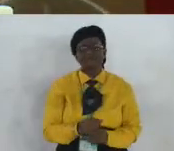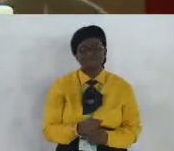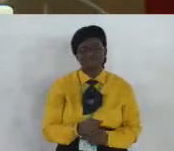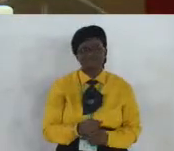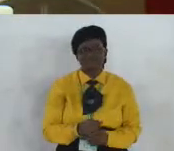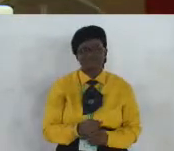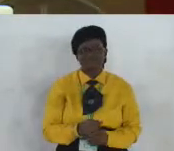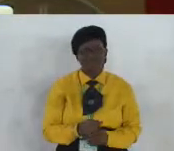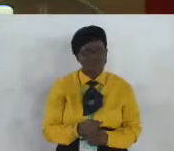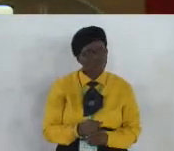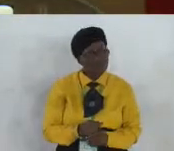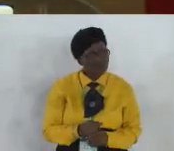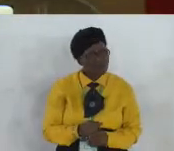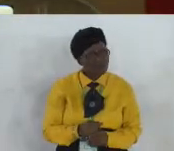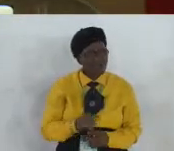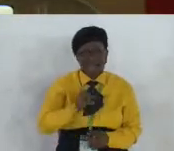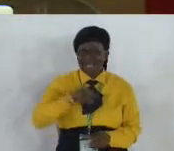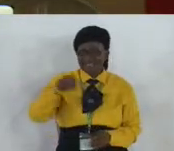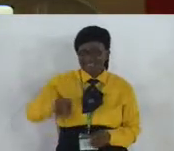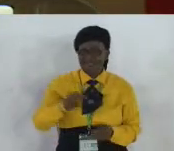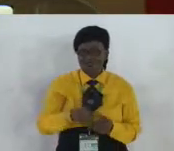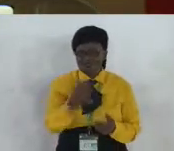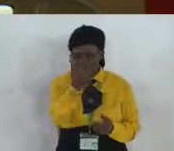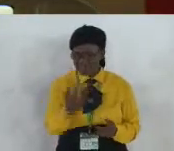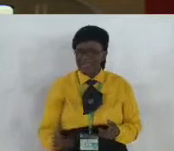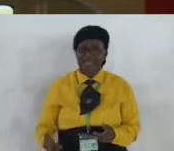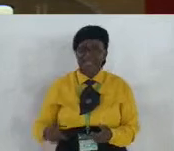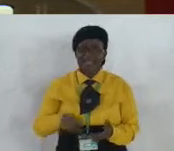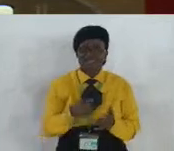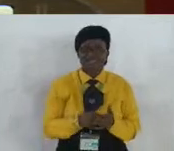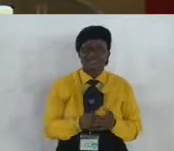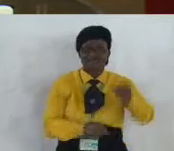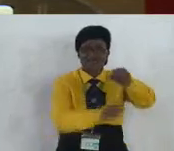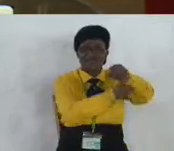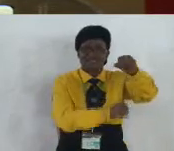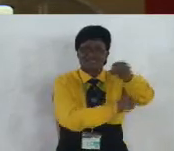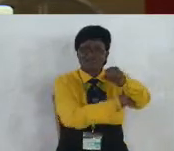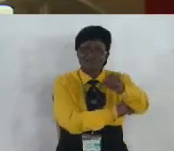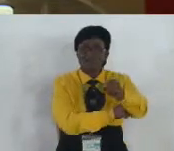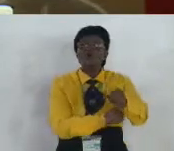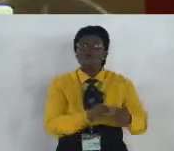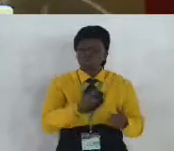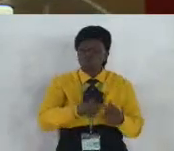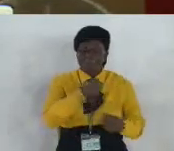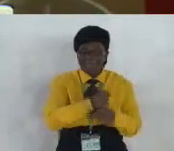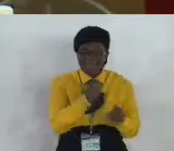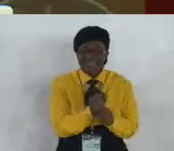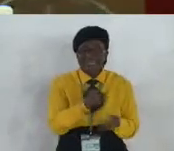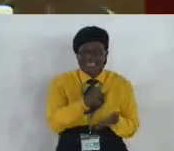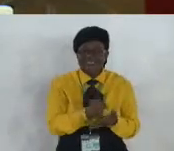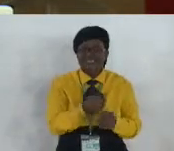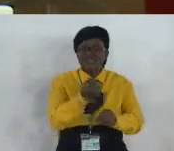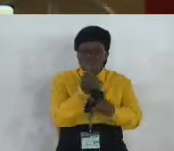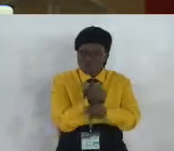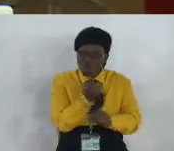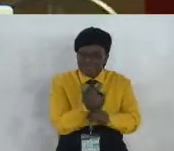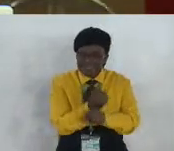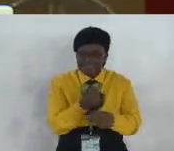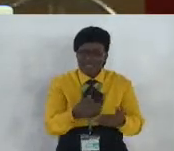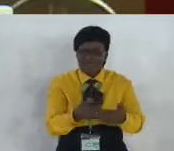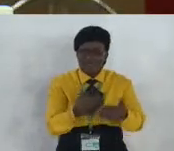Forgive me, but I need to lay this foundation. I need to make sure this foundation is solid before we proceed further.